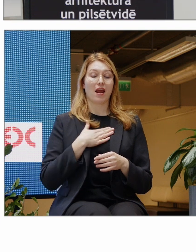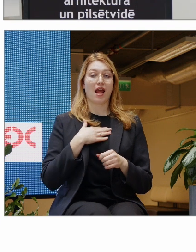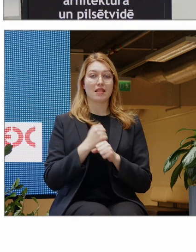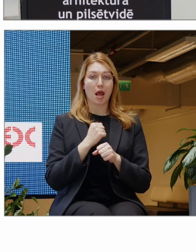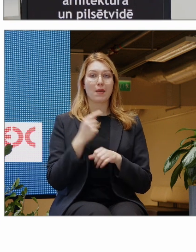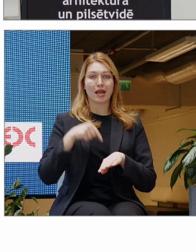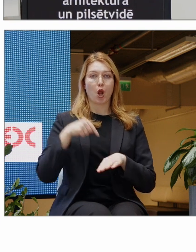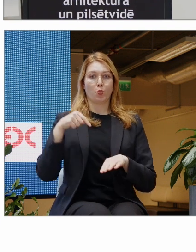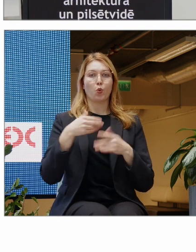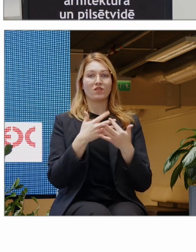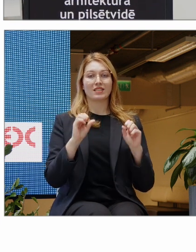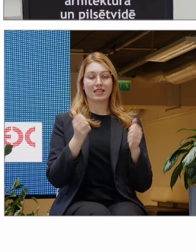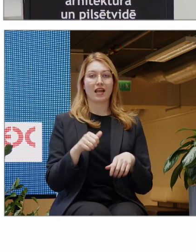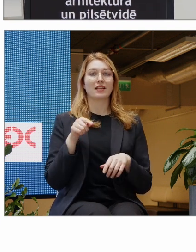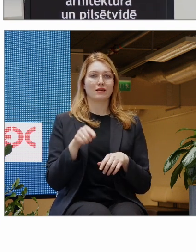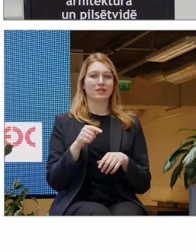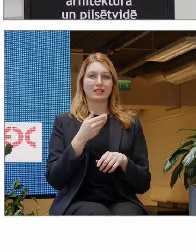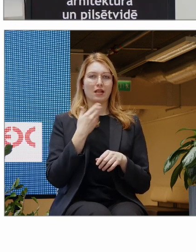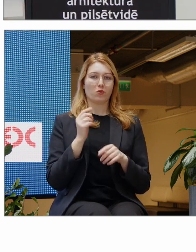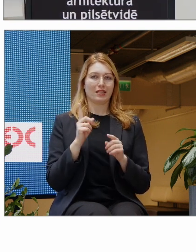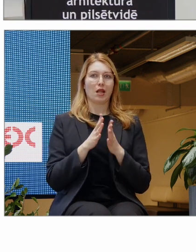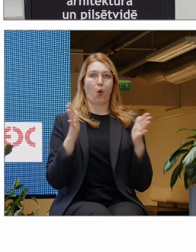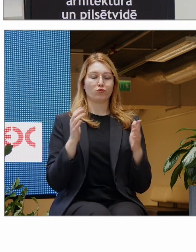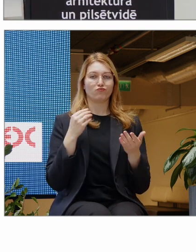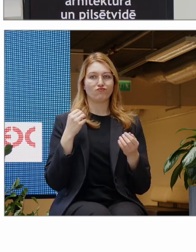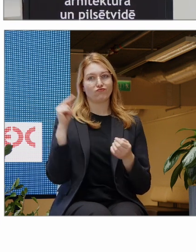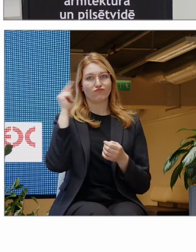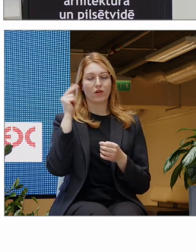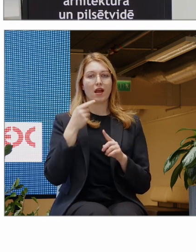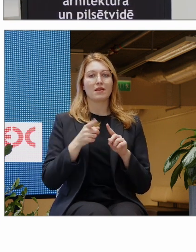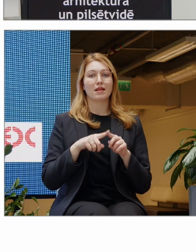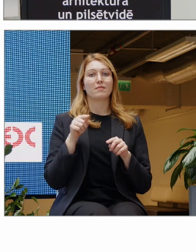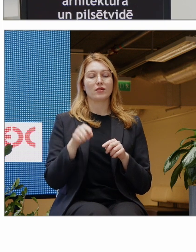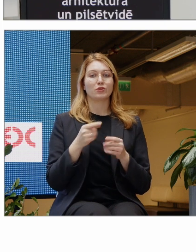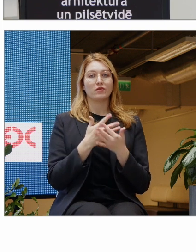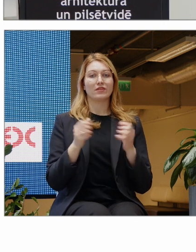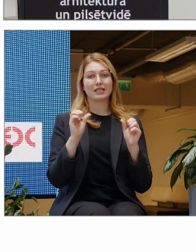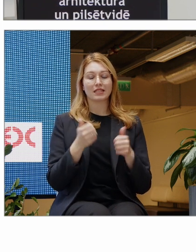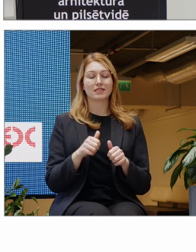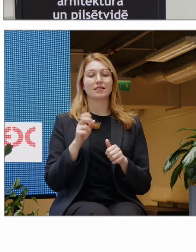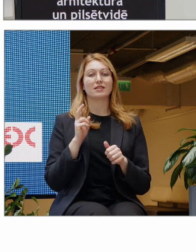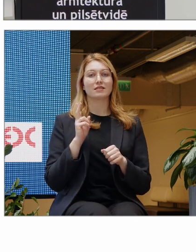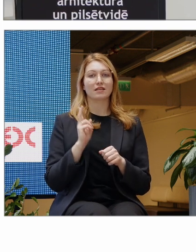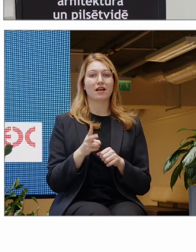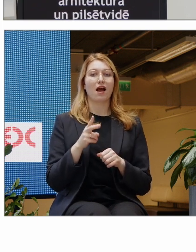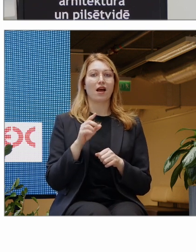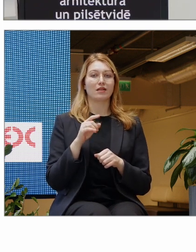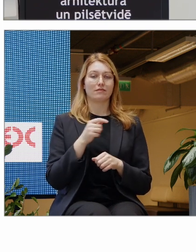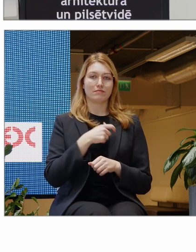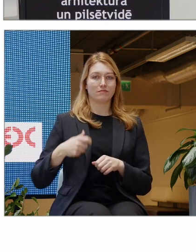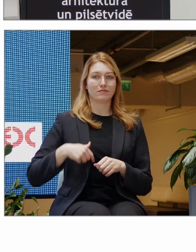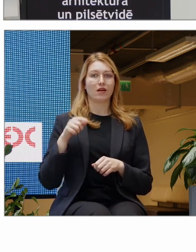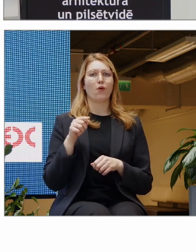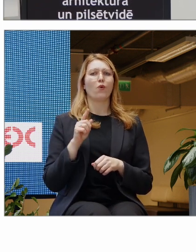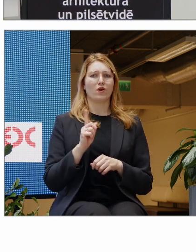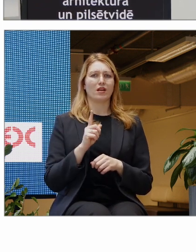design, which is not a tick box exercise. So because of my research, I got invited to be part of the iDesign team at Cambridge University, and I now